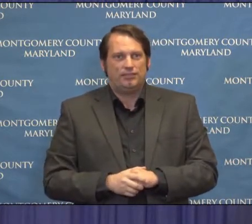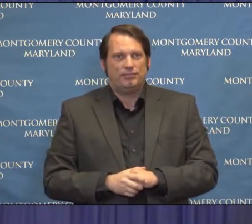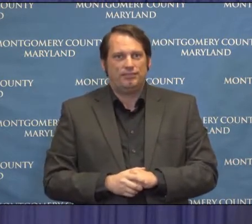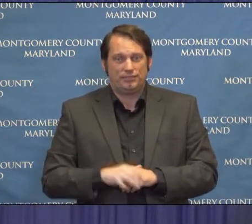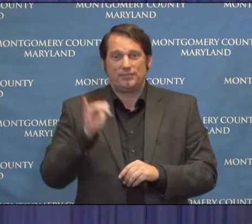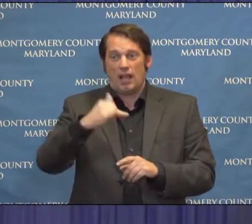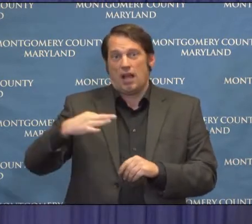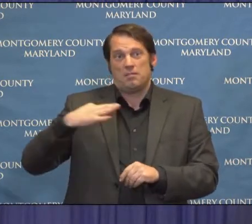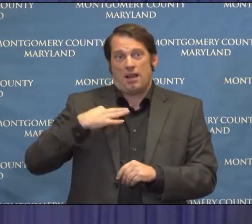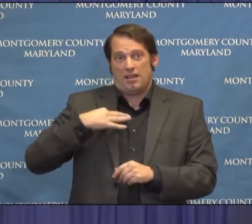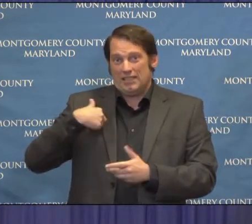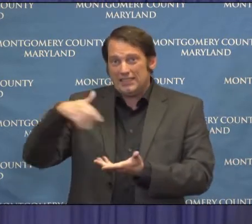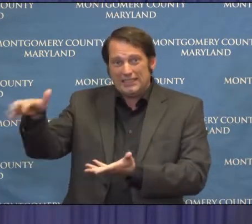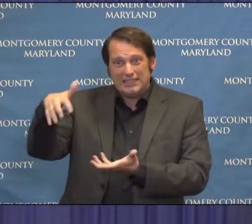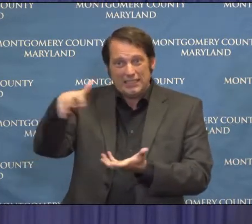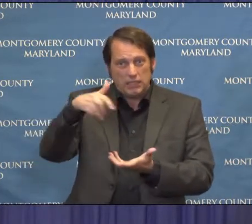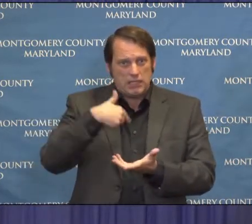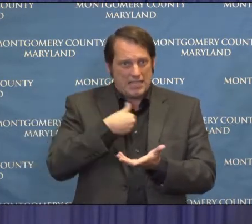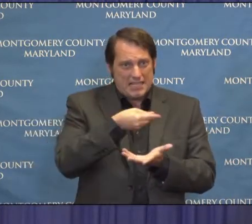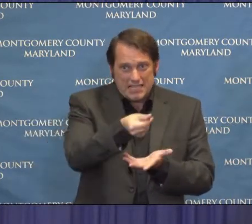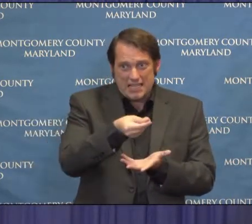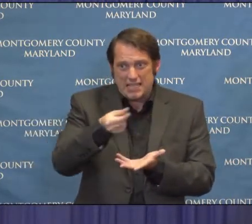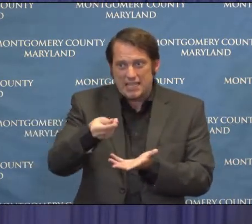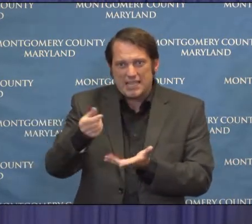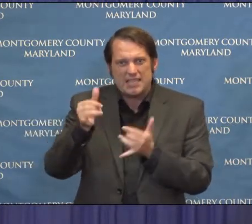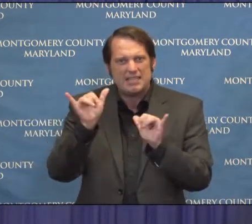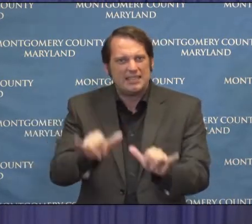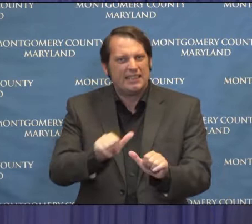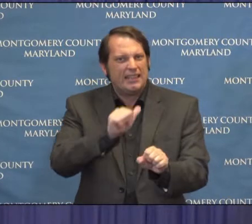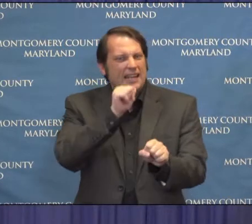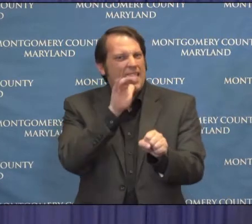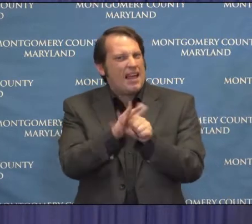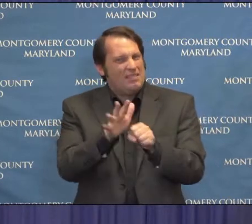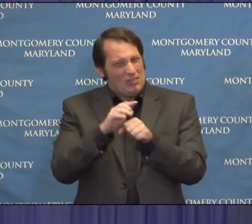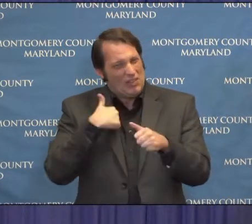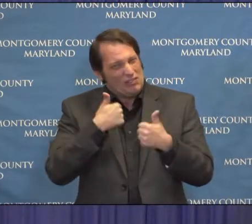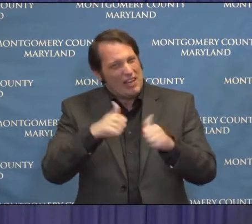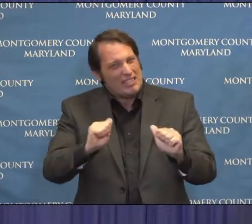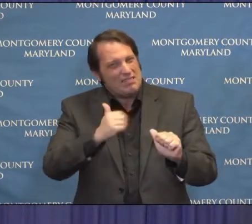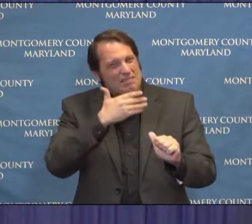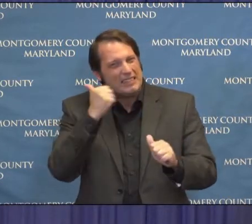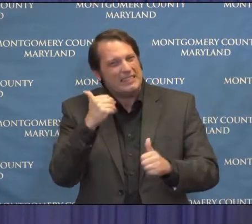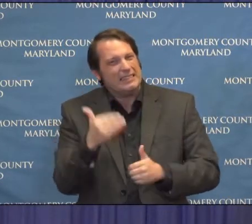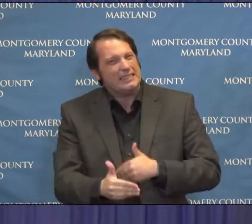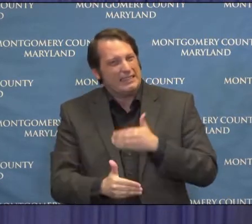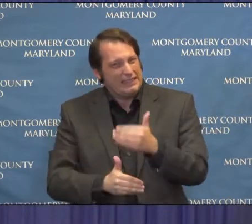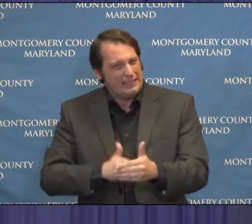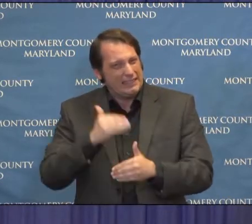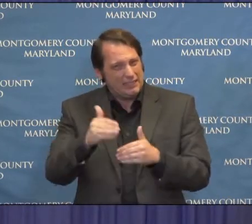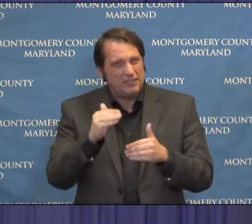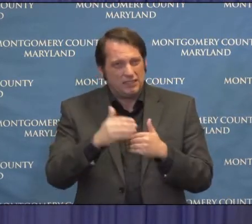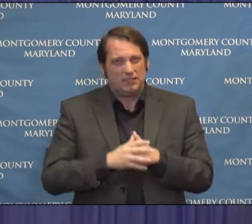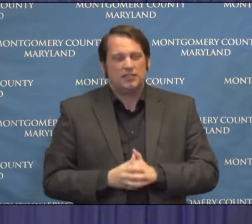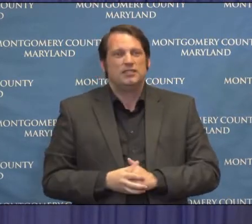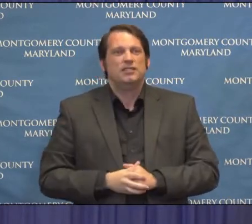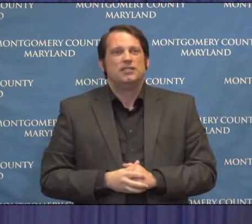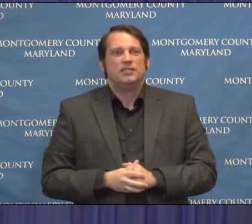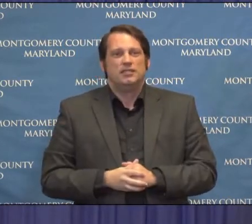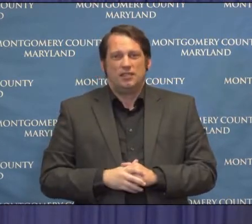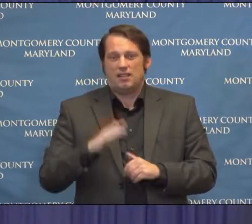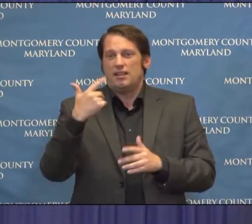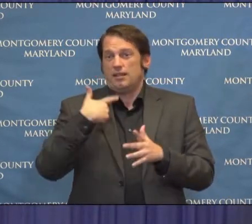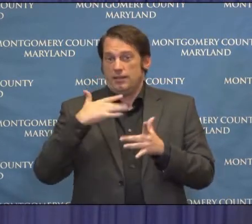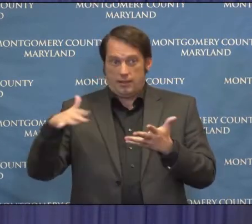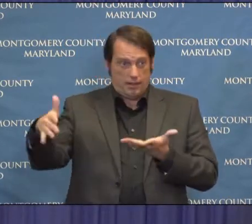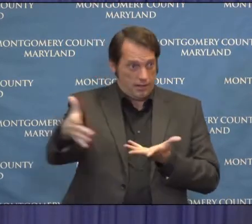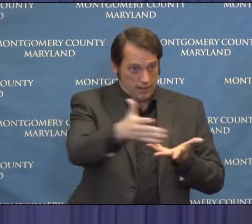much aid as we can, look at the possibility of doing a second tranche of assistance. Not only for that, but also for the money